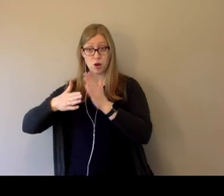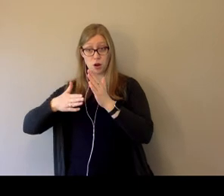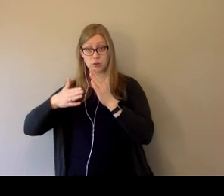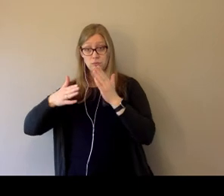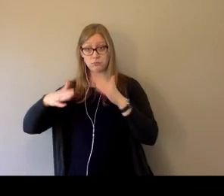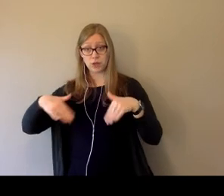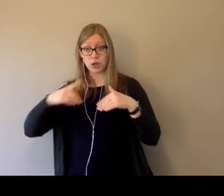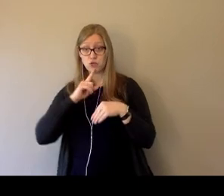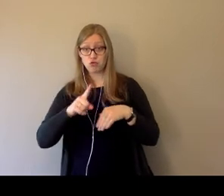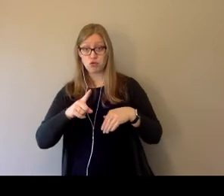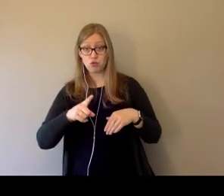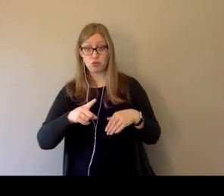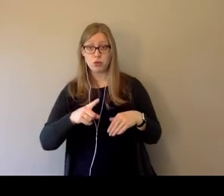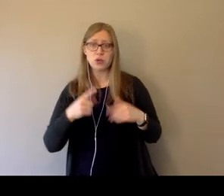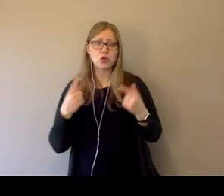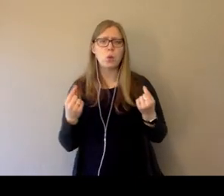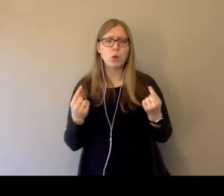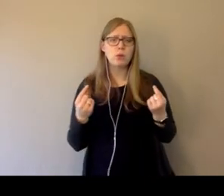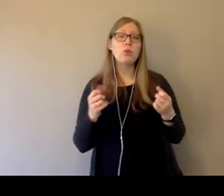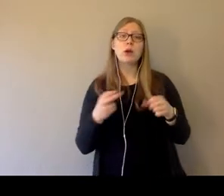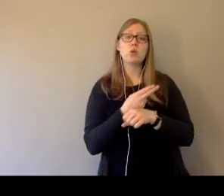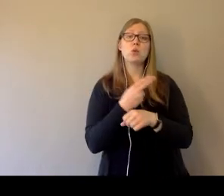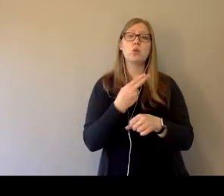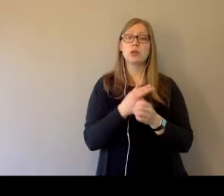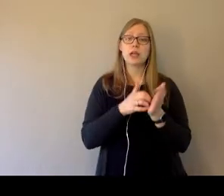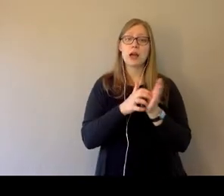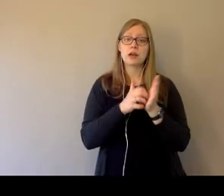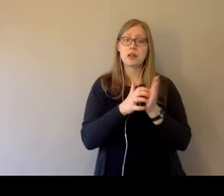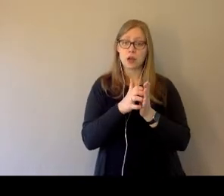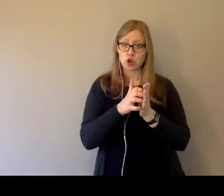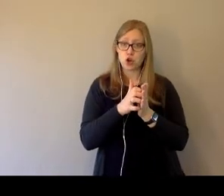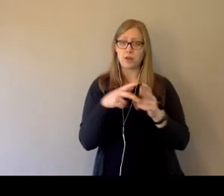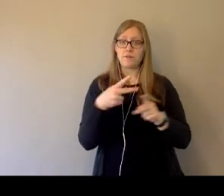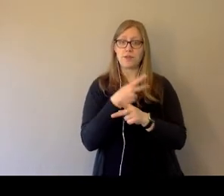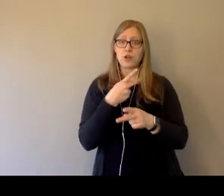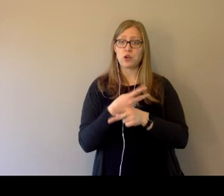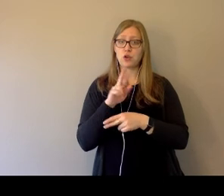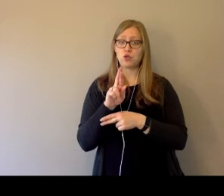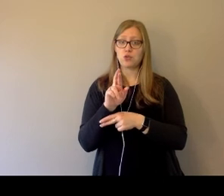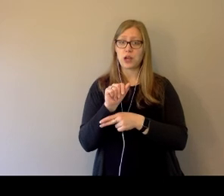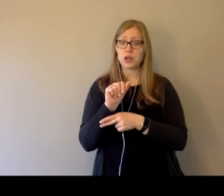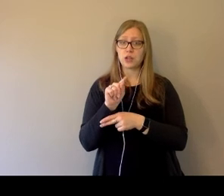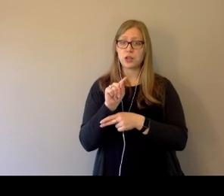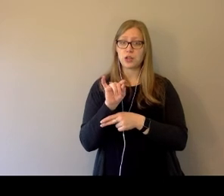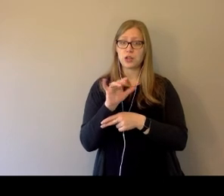We can use a calculator and get the ratio. And sure enough, when we divide these,